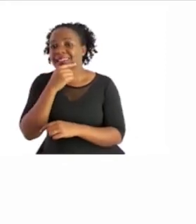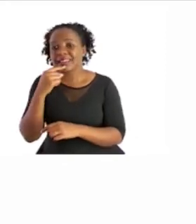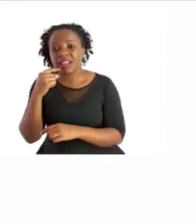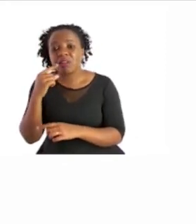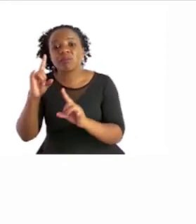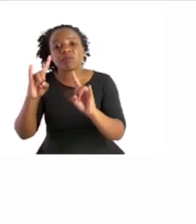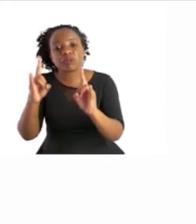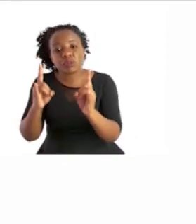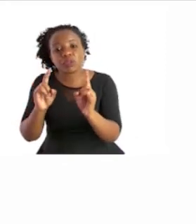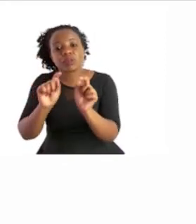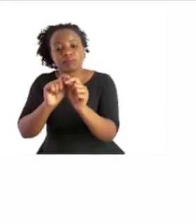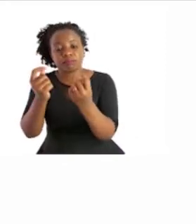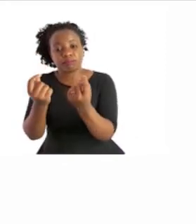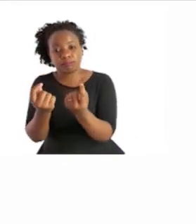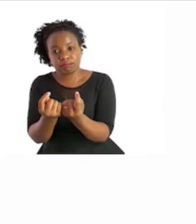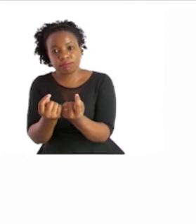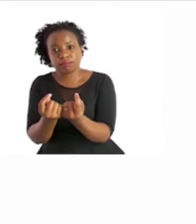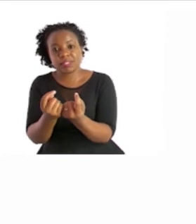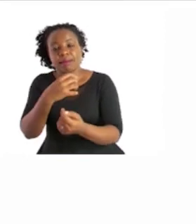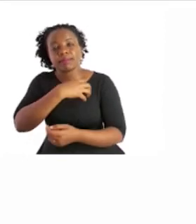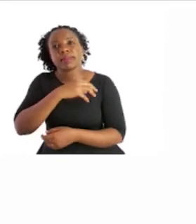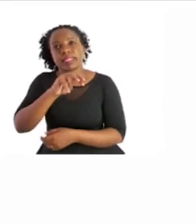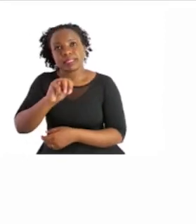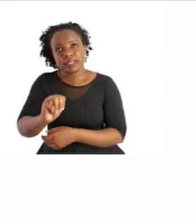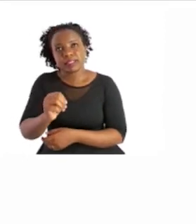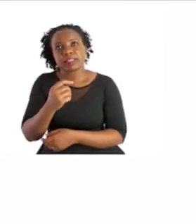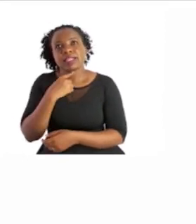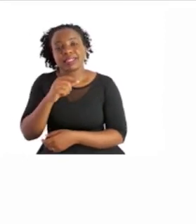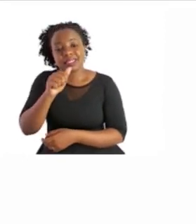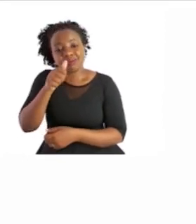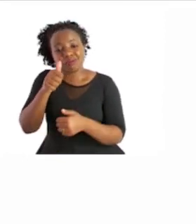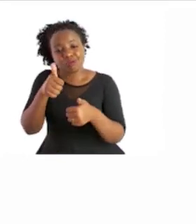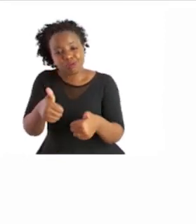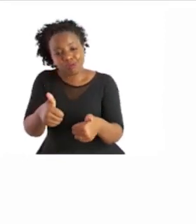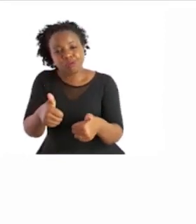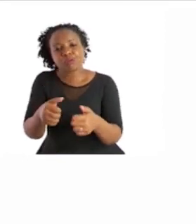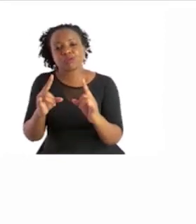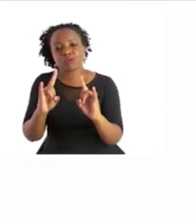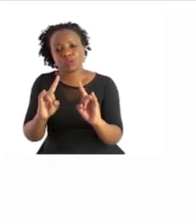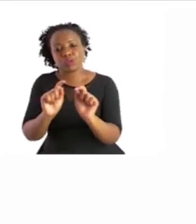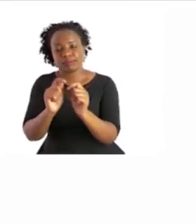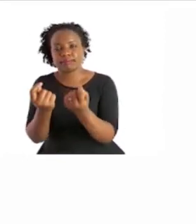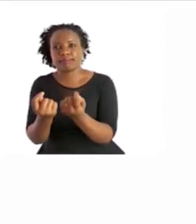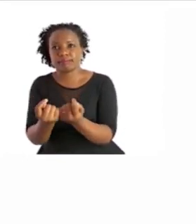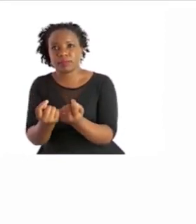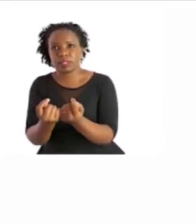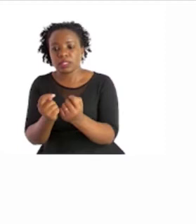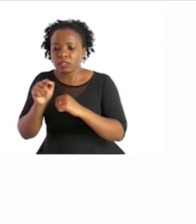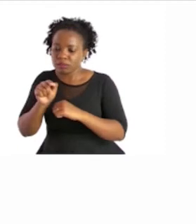a soccer team. So Manchester United is a good soccer team. So in the